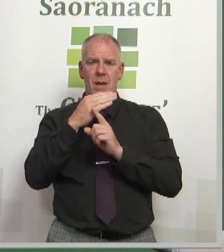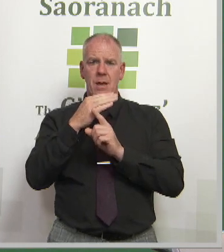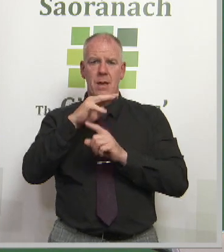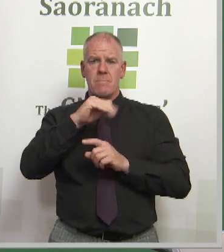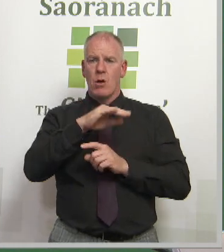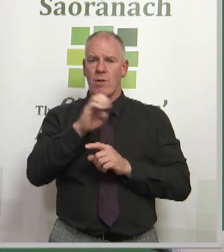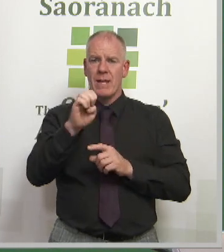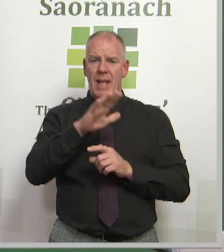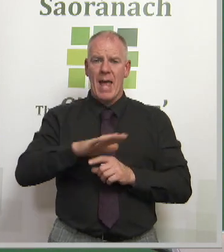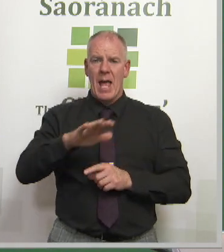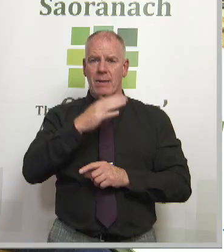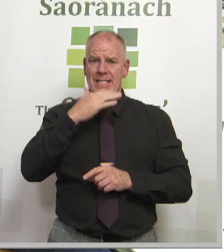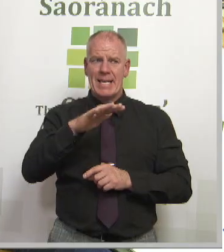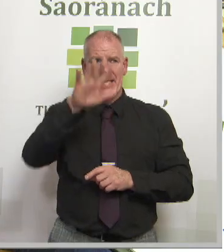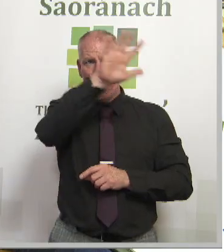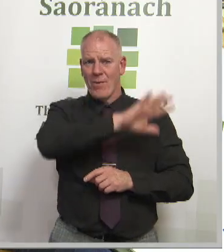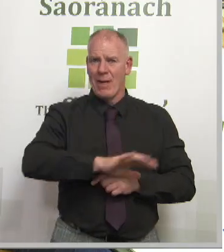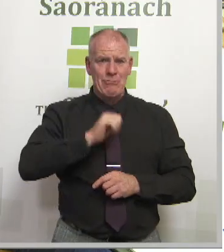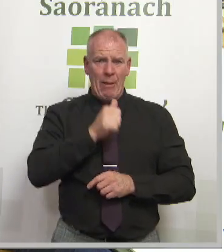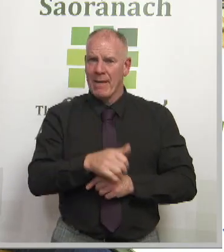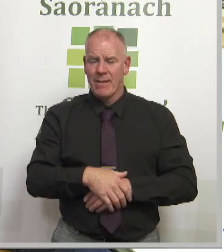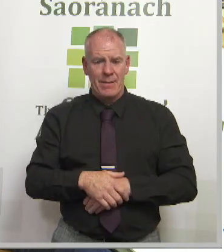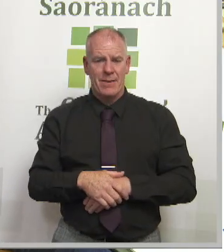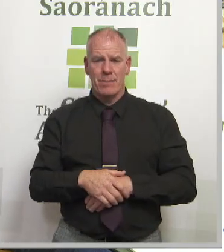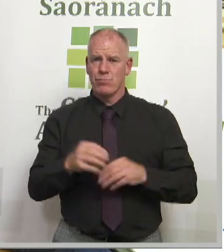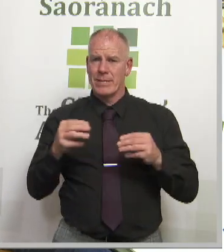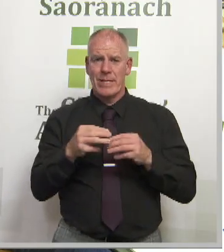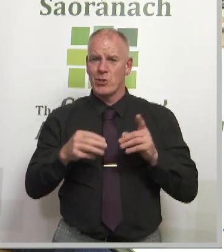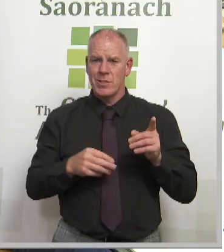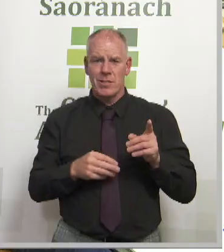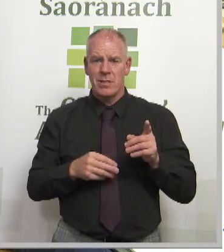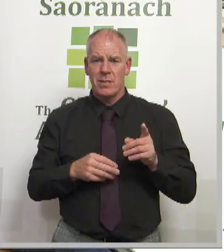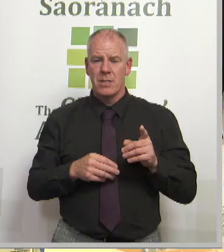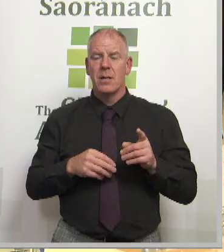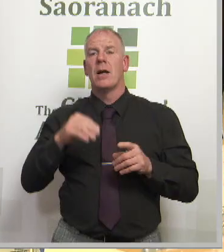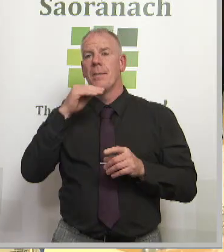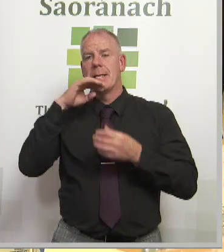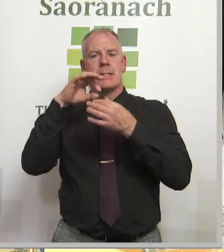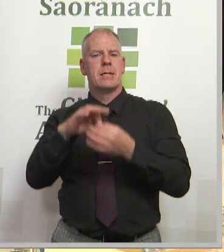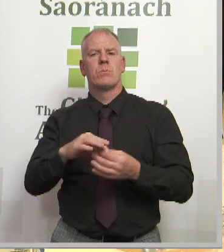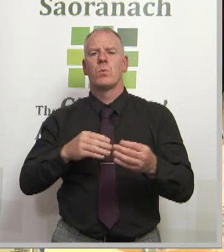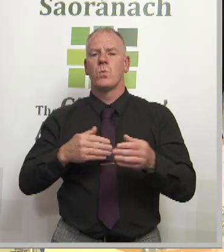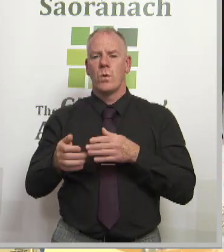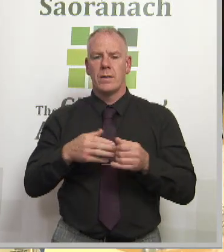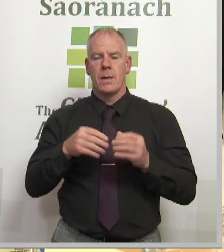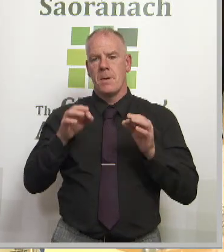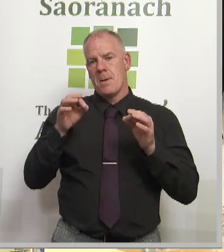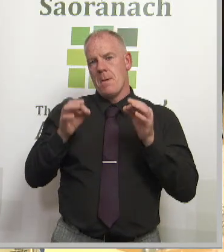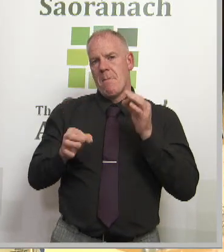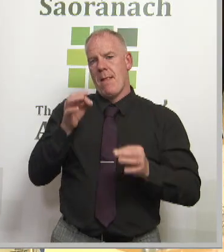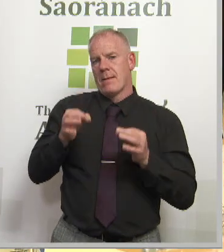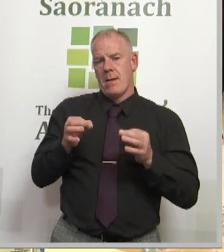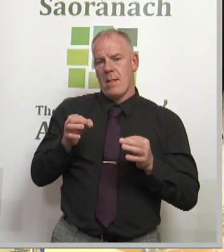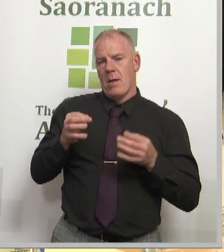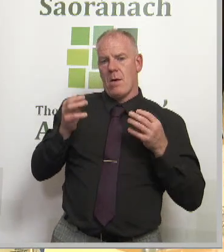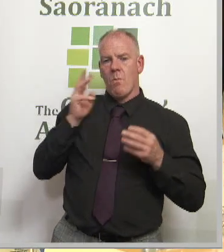areas. And honestly, I think it basically boils down to political